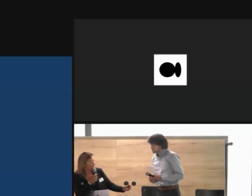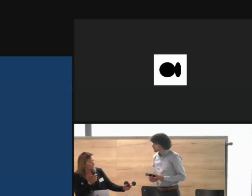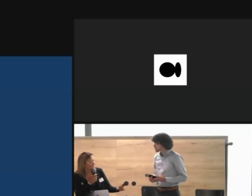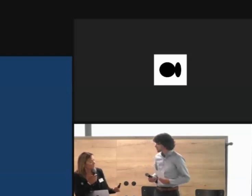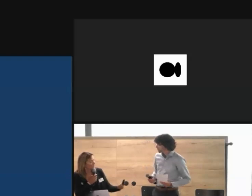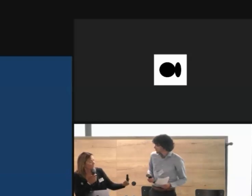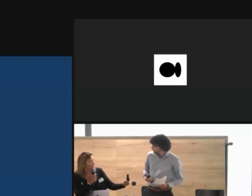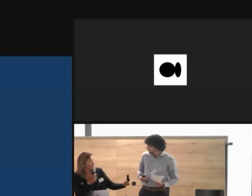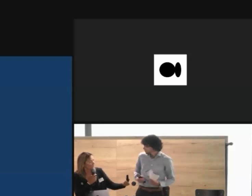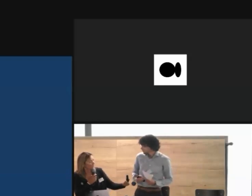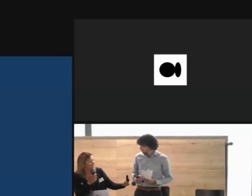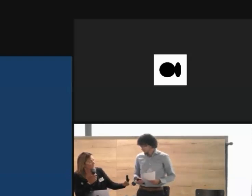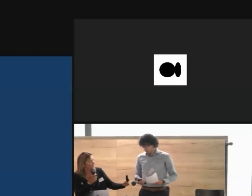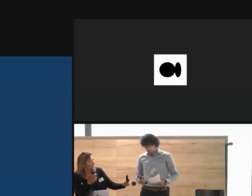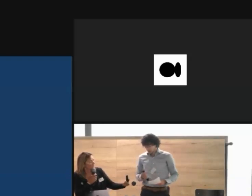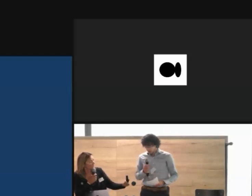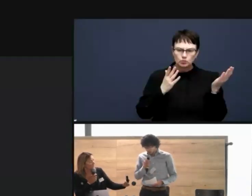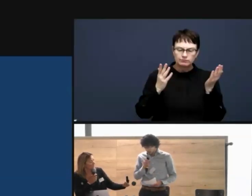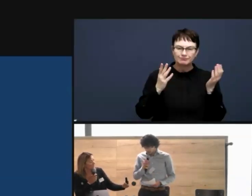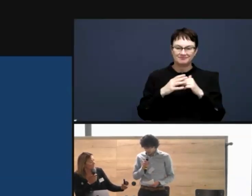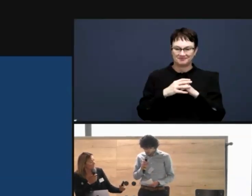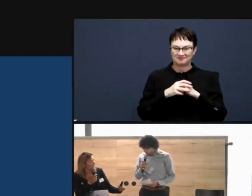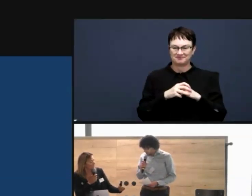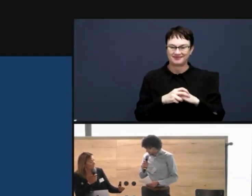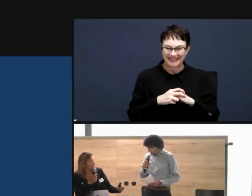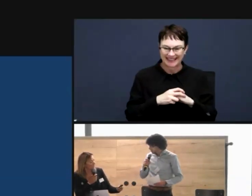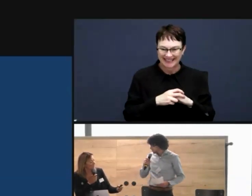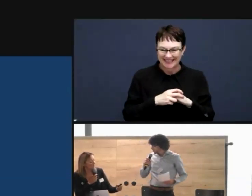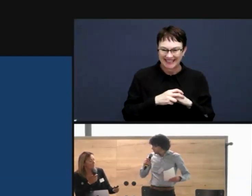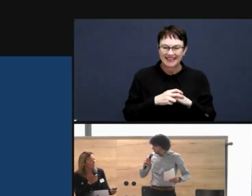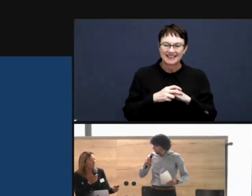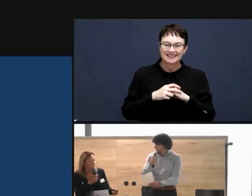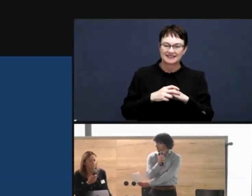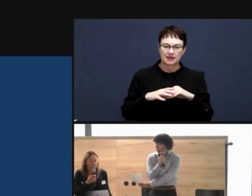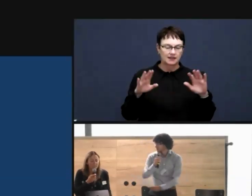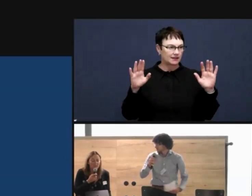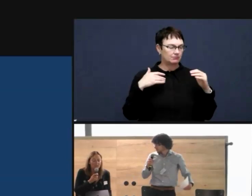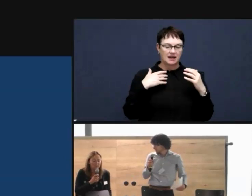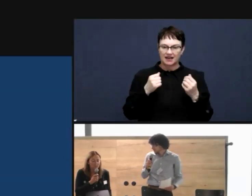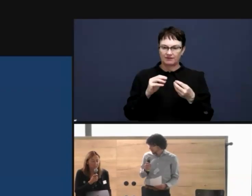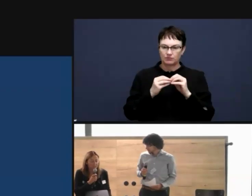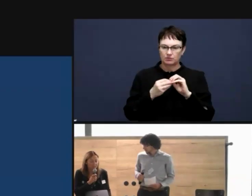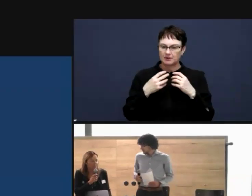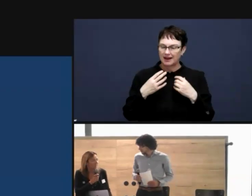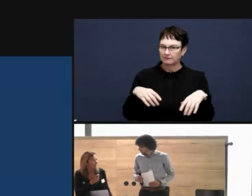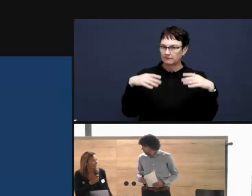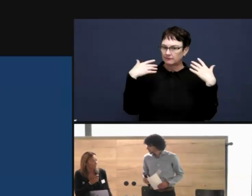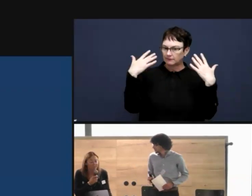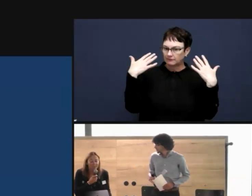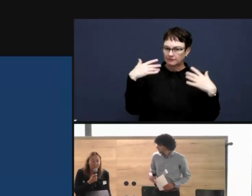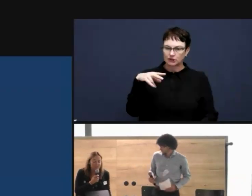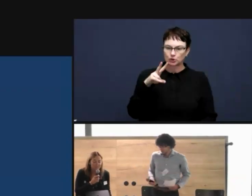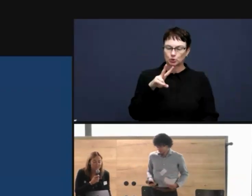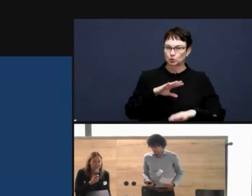dance, or do you want to do this, or should I? I have a limitation. I have. Oh, you only have 2 hands. Yeah, okay, that's a limitation. I'm